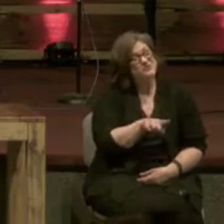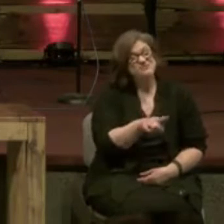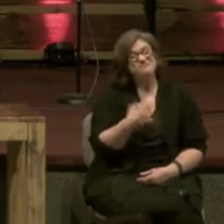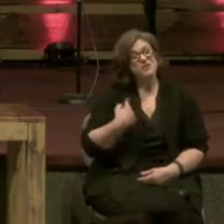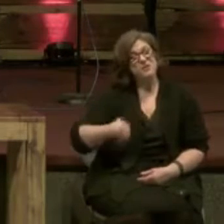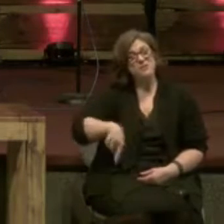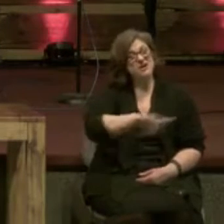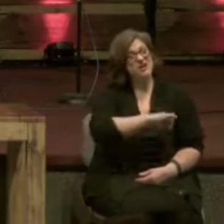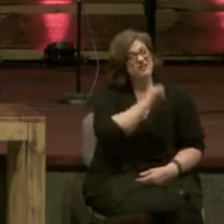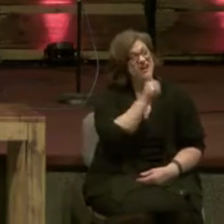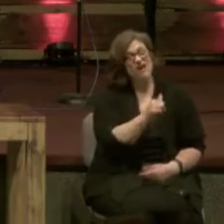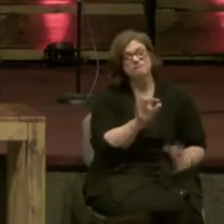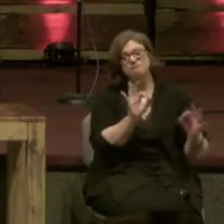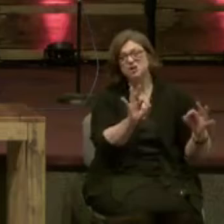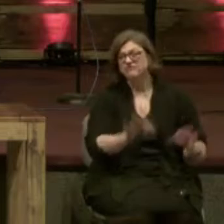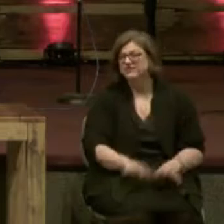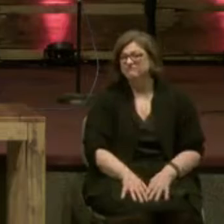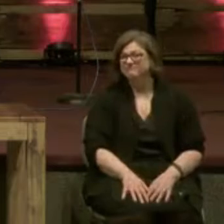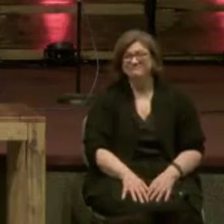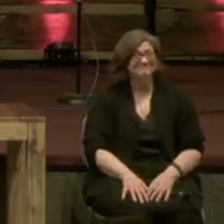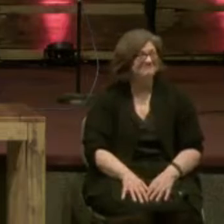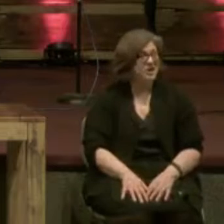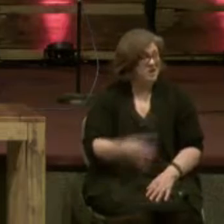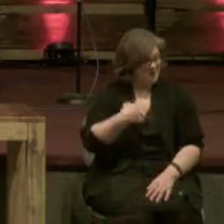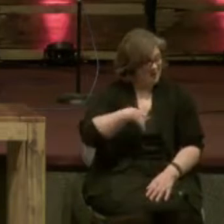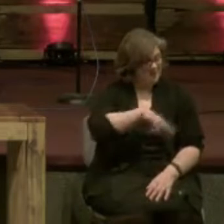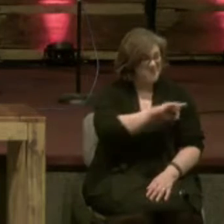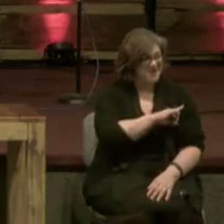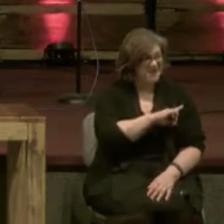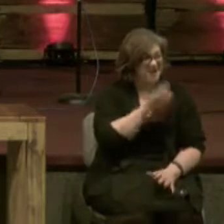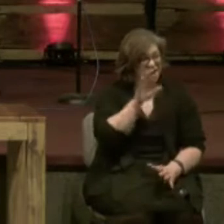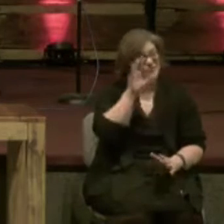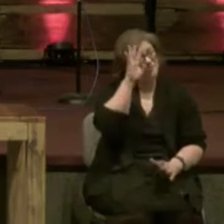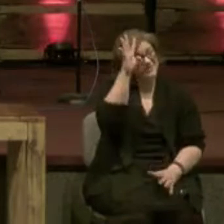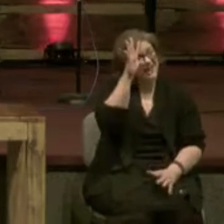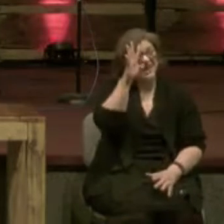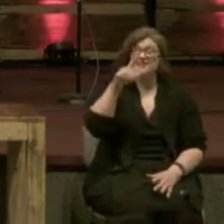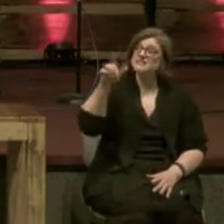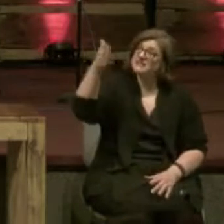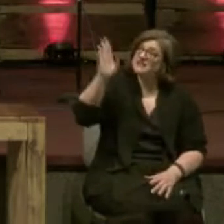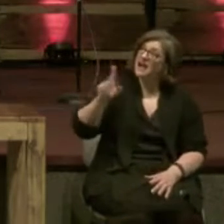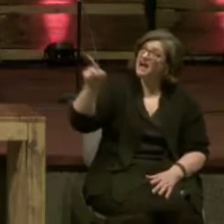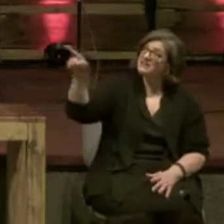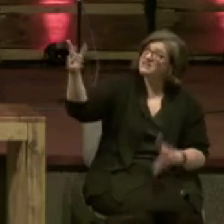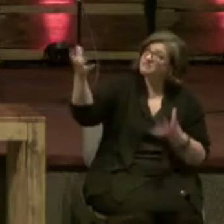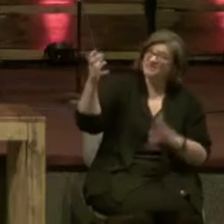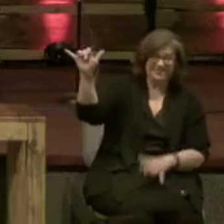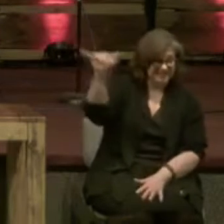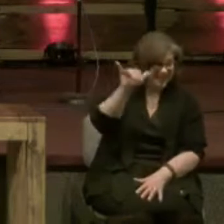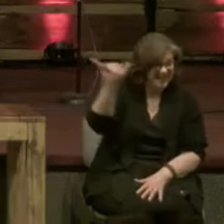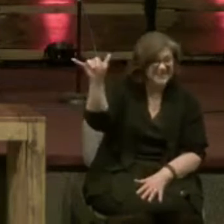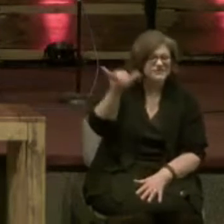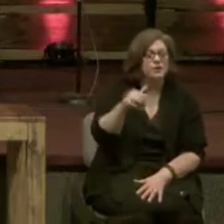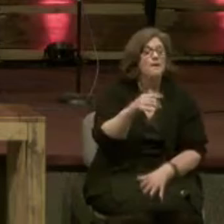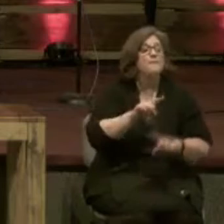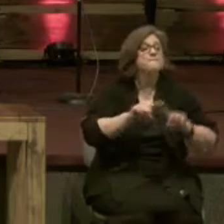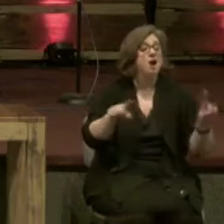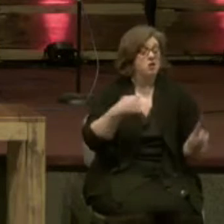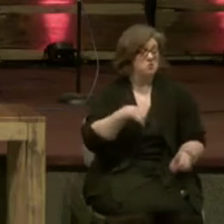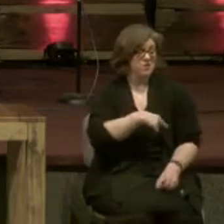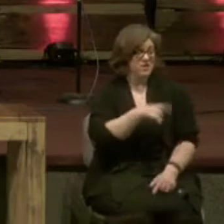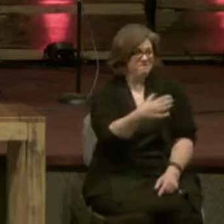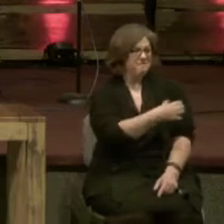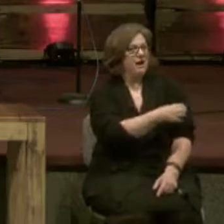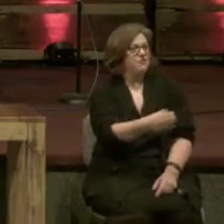not infinite. Although we're created in the image of God, we are not infinite. We are finite. We are not all-powerful. We are